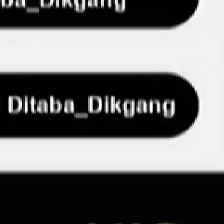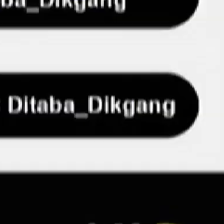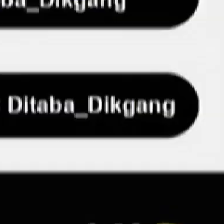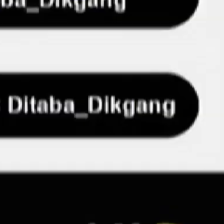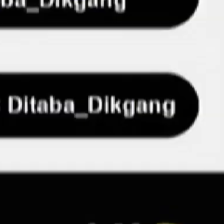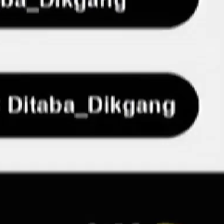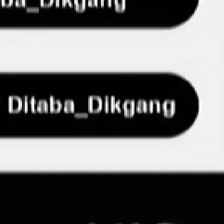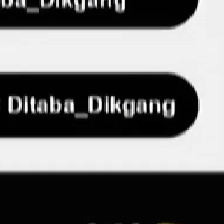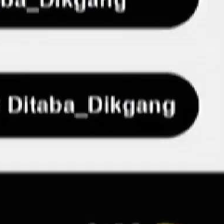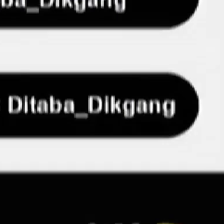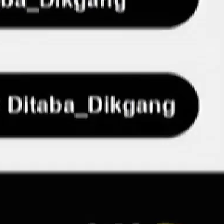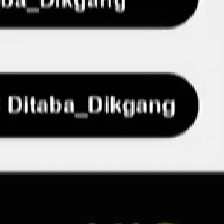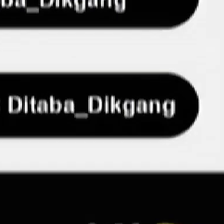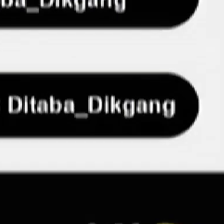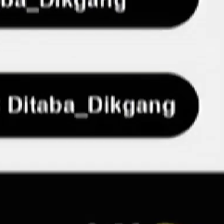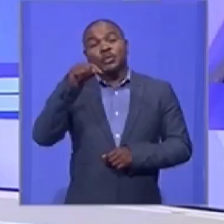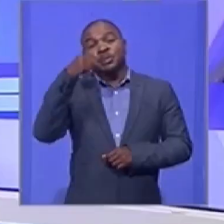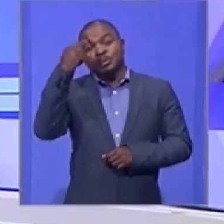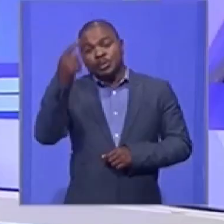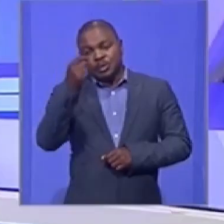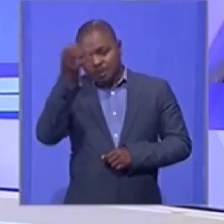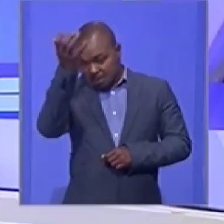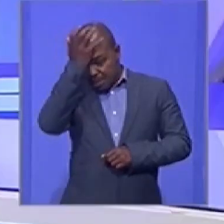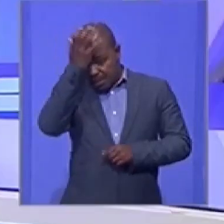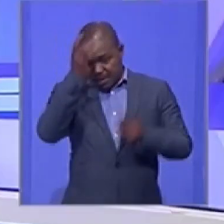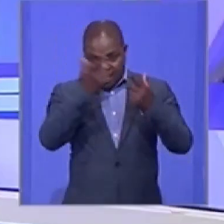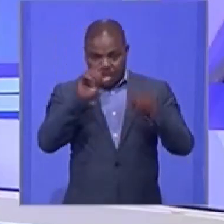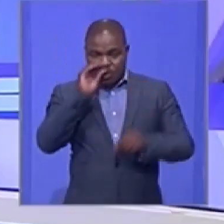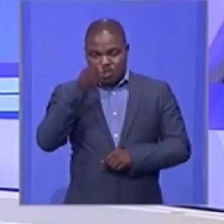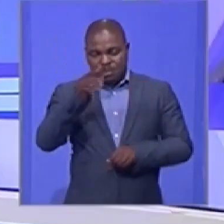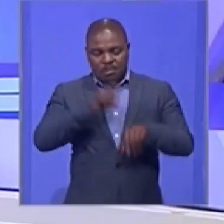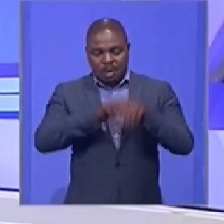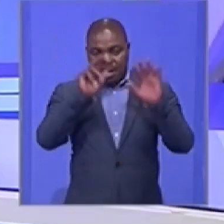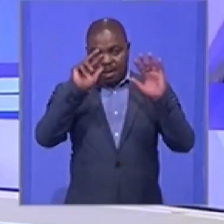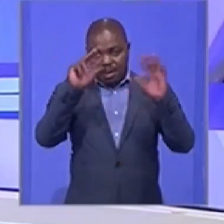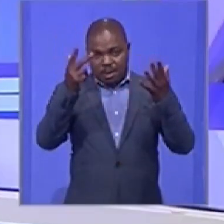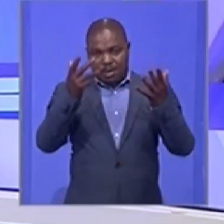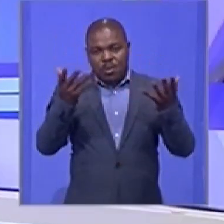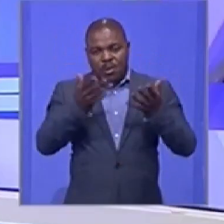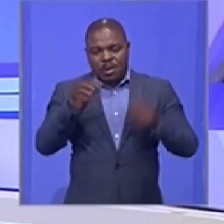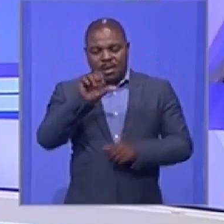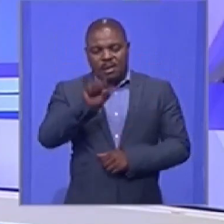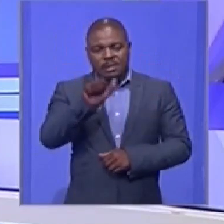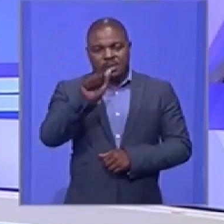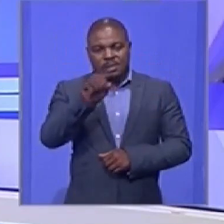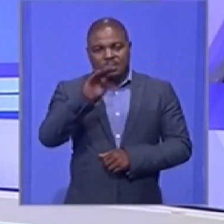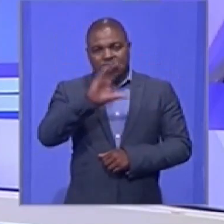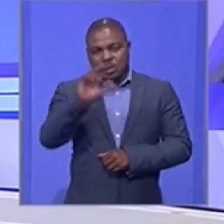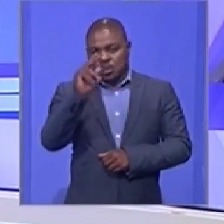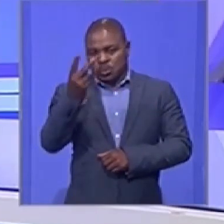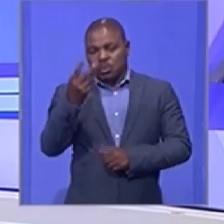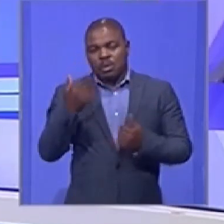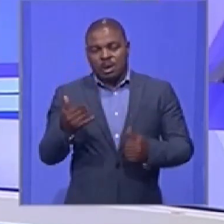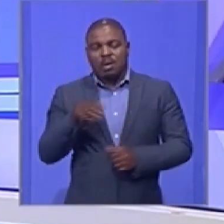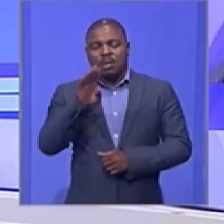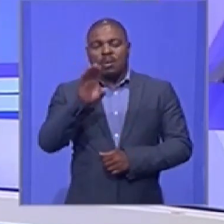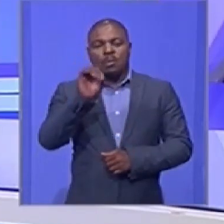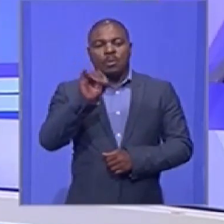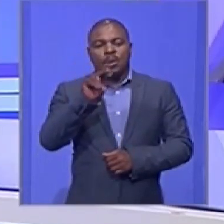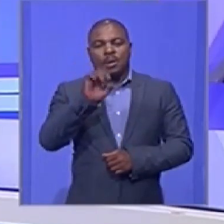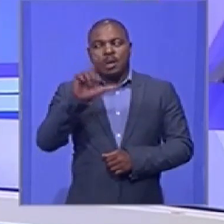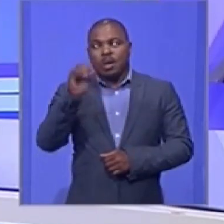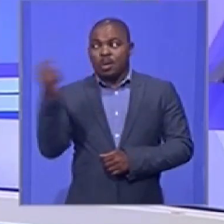ano kgaso e latelang ke le lemela Sepedi ka moso ka ura borobedi maitsiboa gone fano mo SABC 2. Ga jana ke go tlogela le buinelo mo le